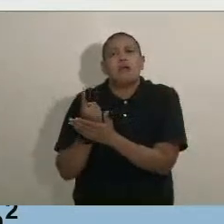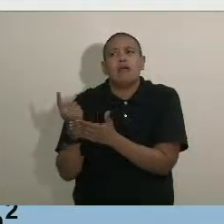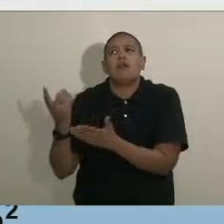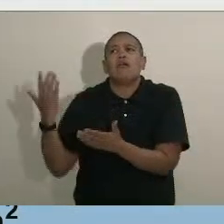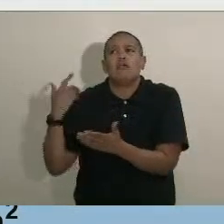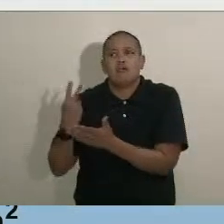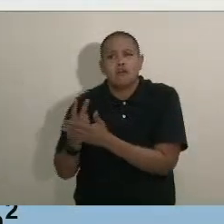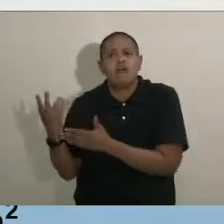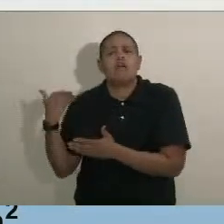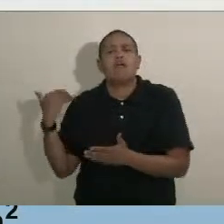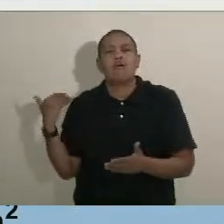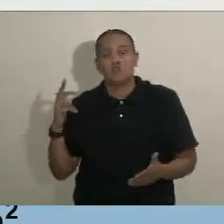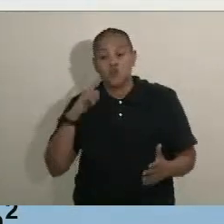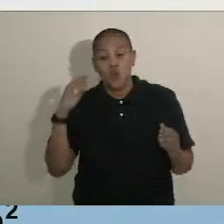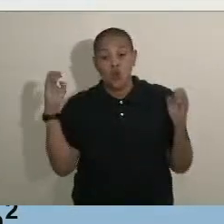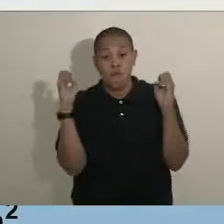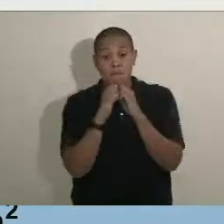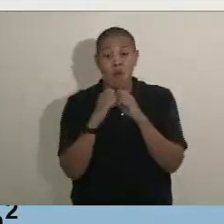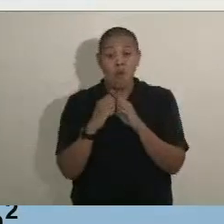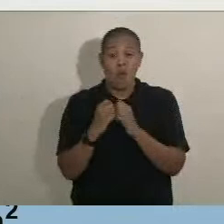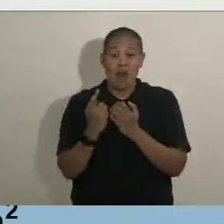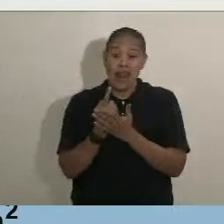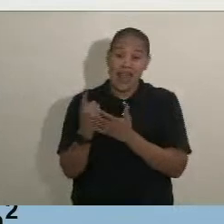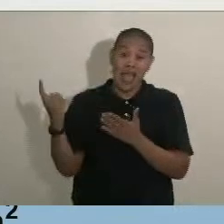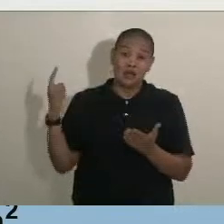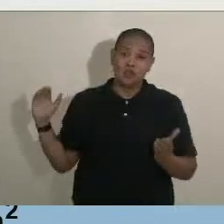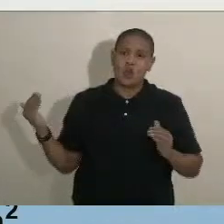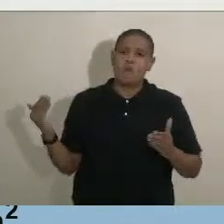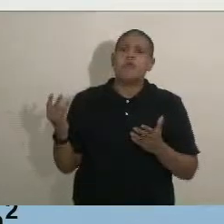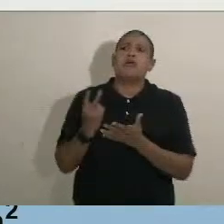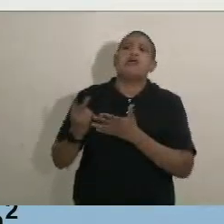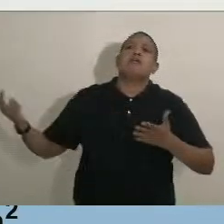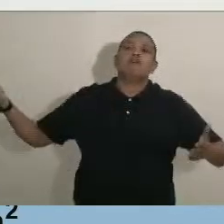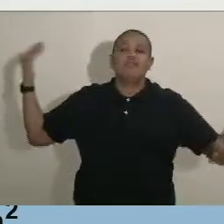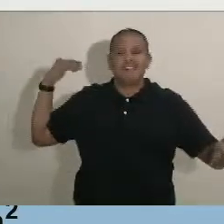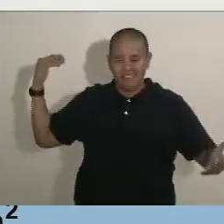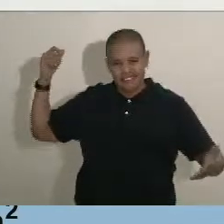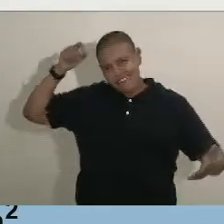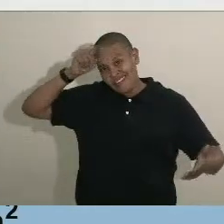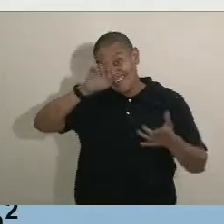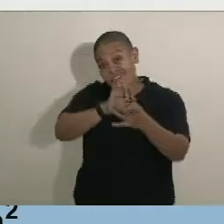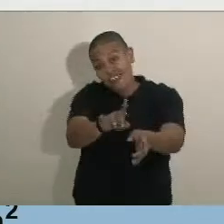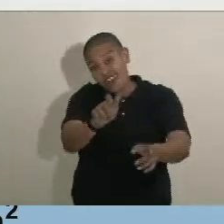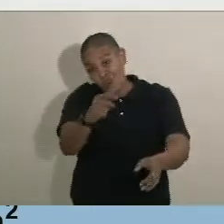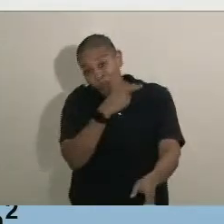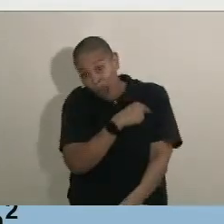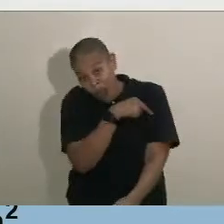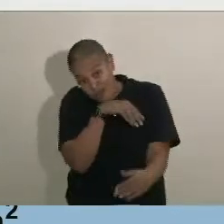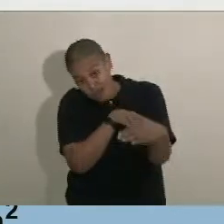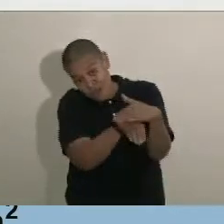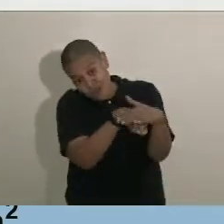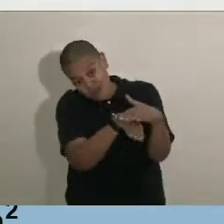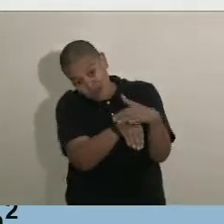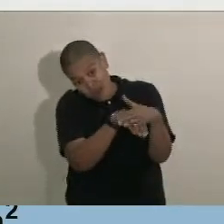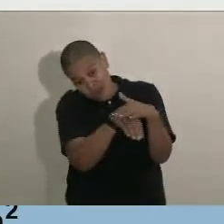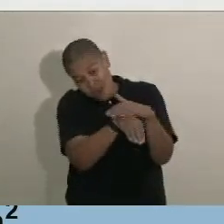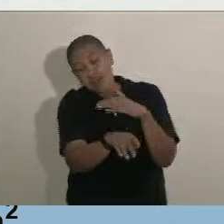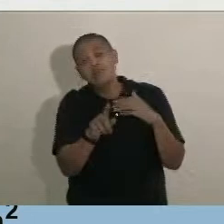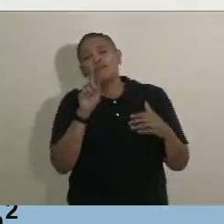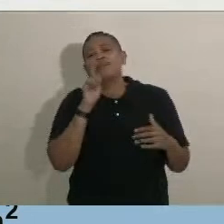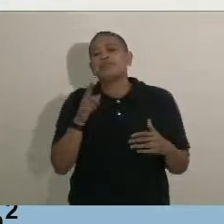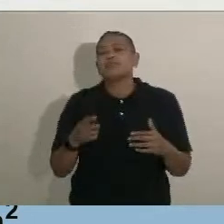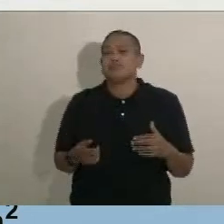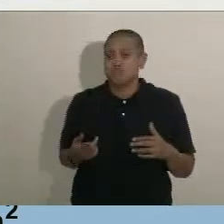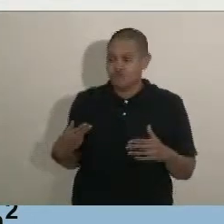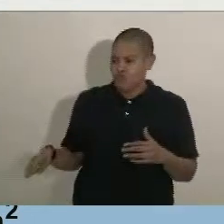cases in the last week compared to the week before. In terms of hospitalizations, generally on the right side